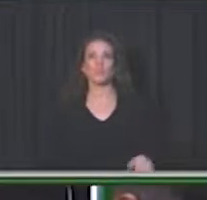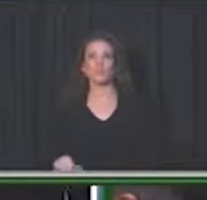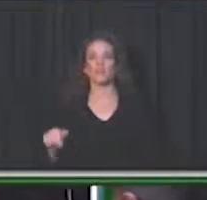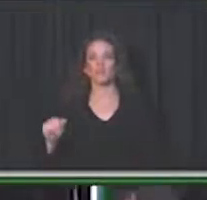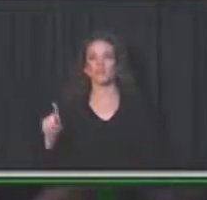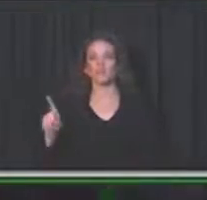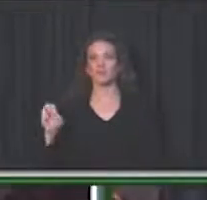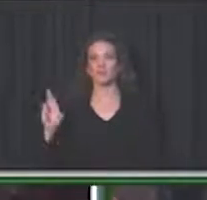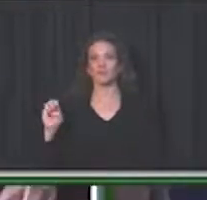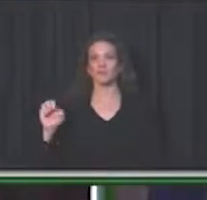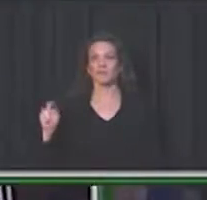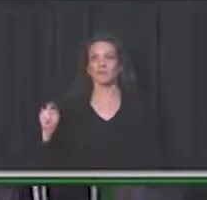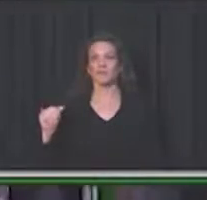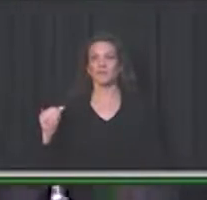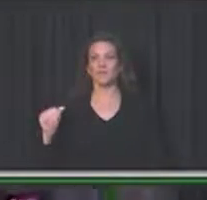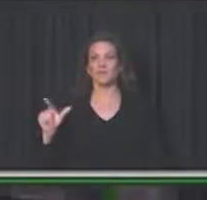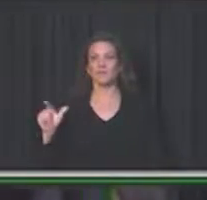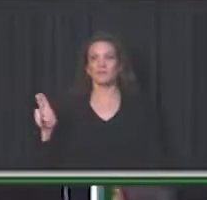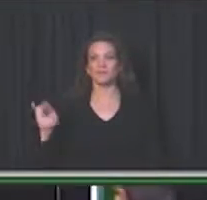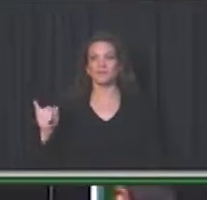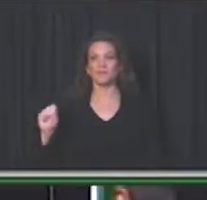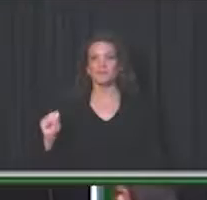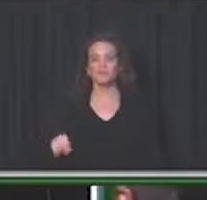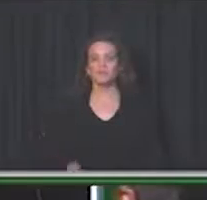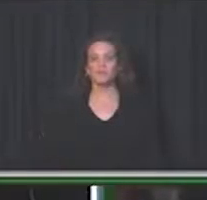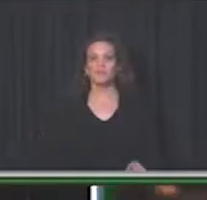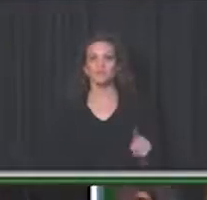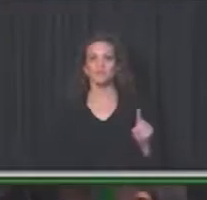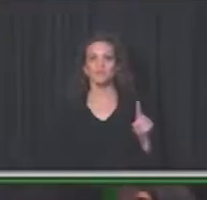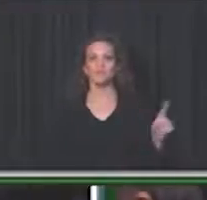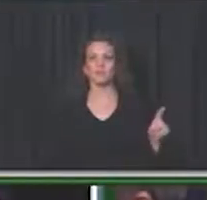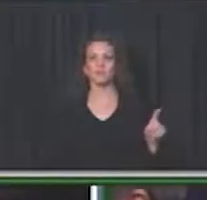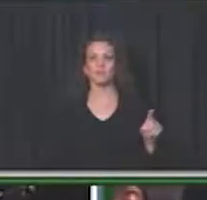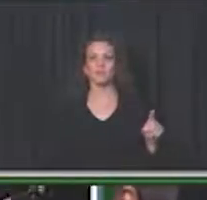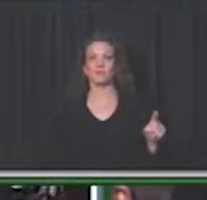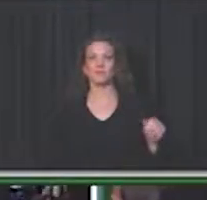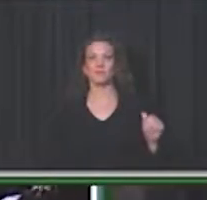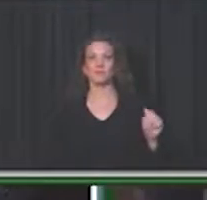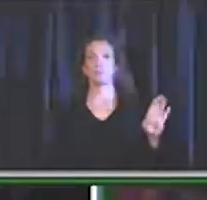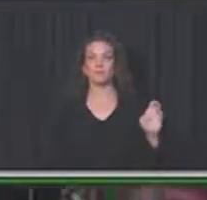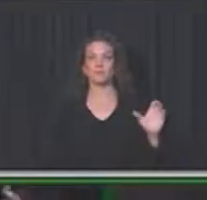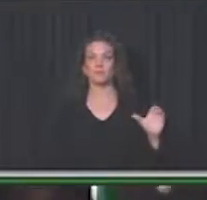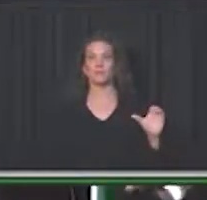Adriana Lewis. Zehra Aksu.